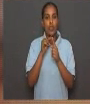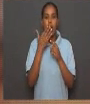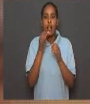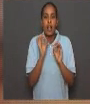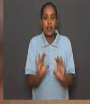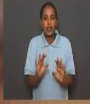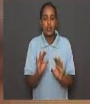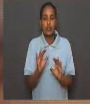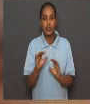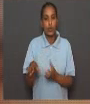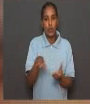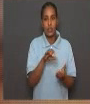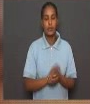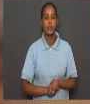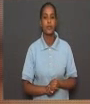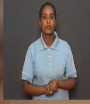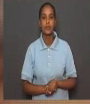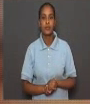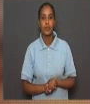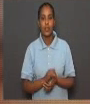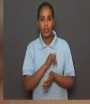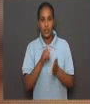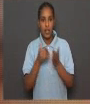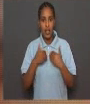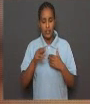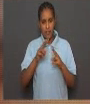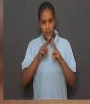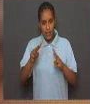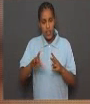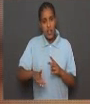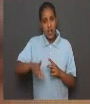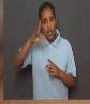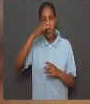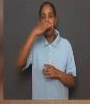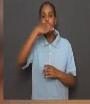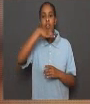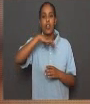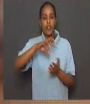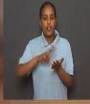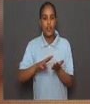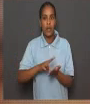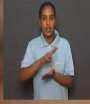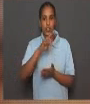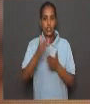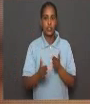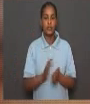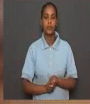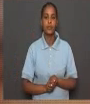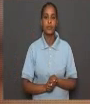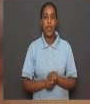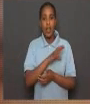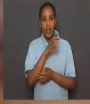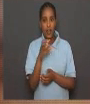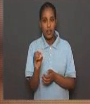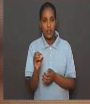colorless liquid. It has a very high heat of vaporization